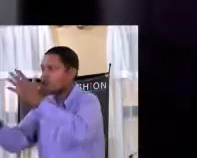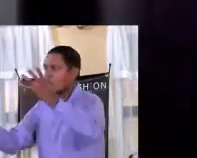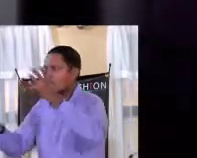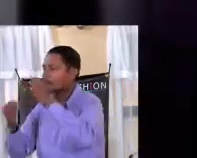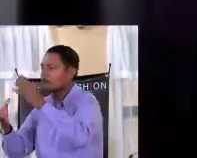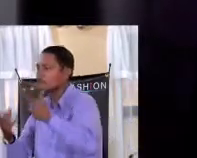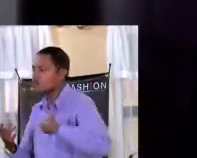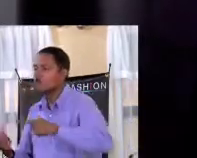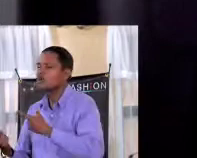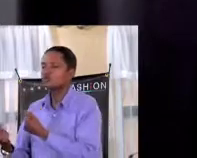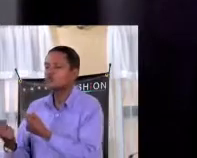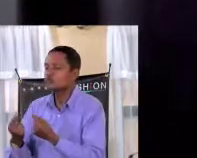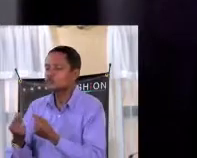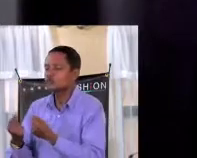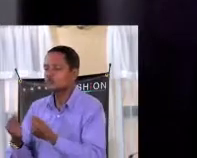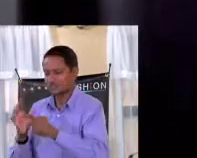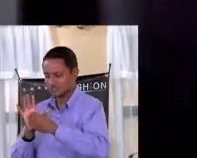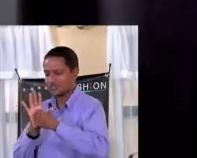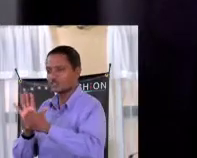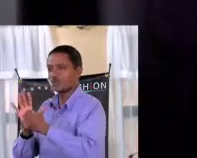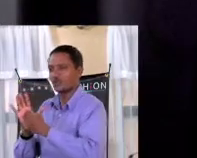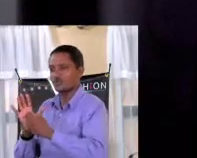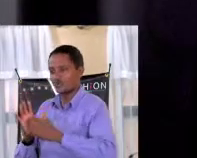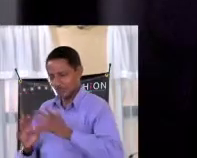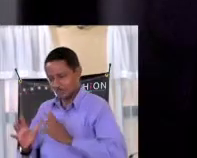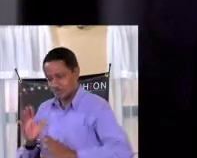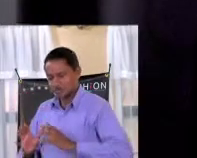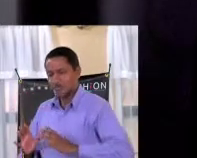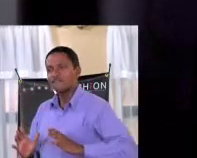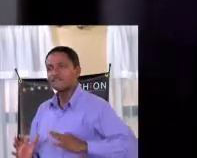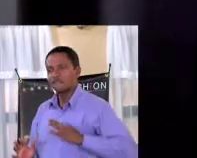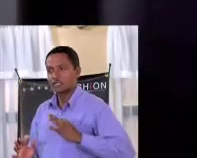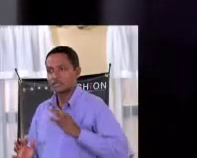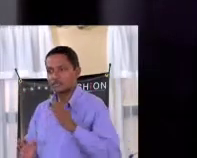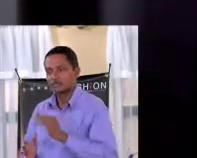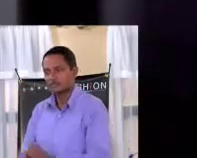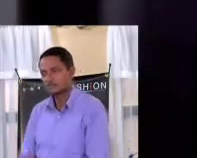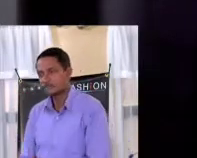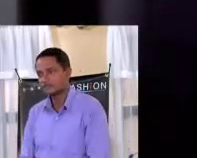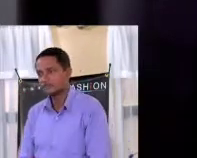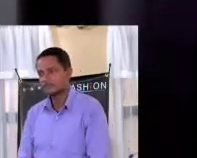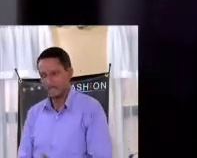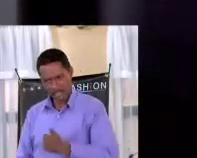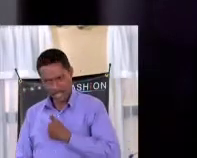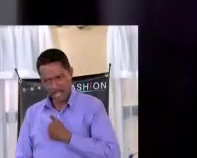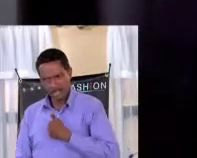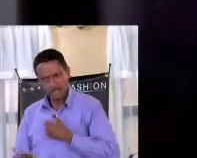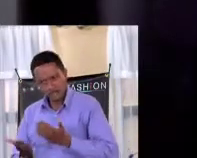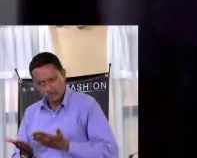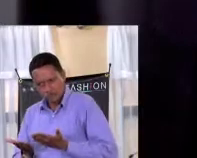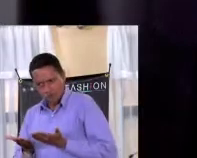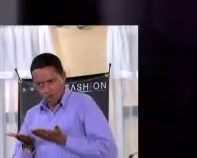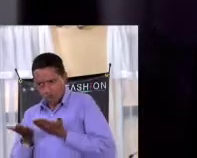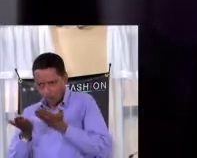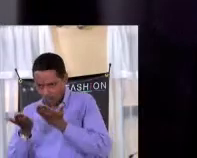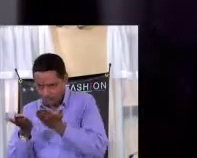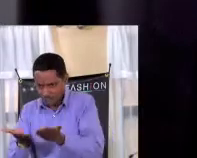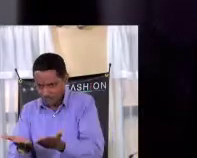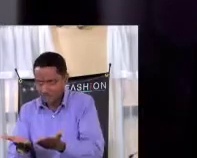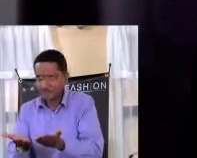with an intelligent perspective. And that's really what I have offered to the fashion